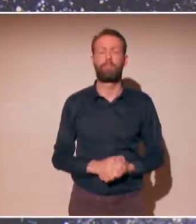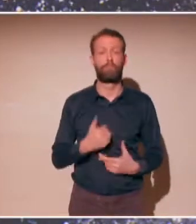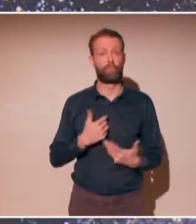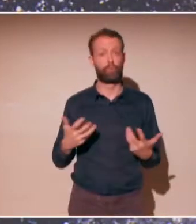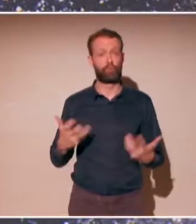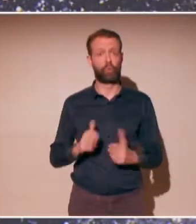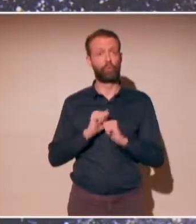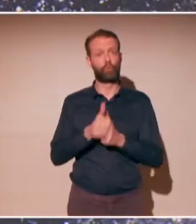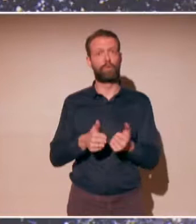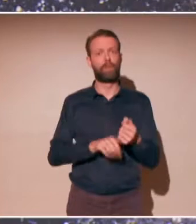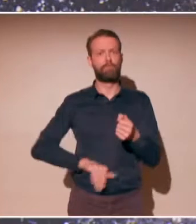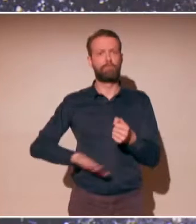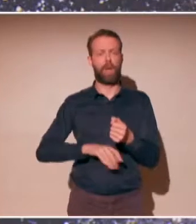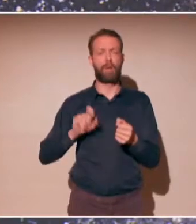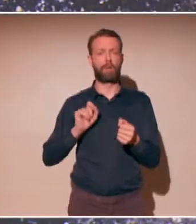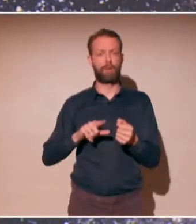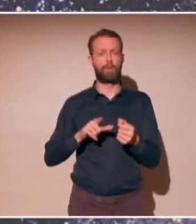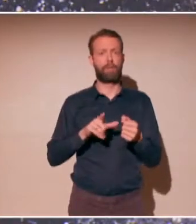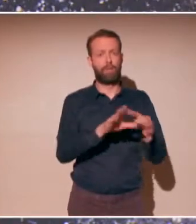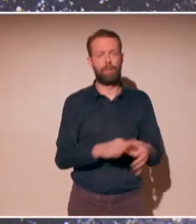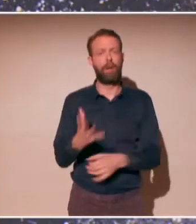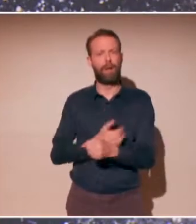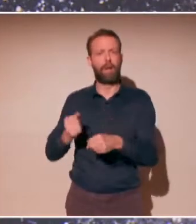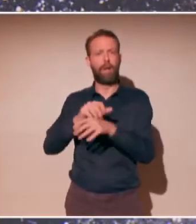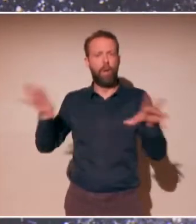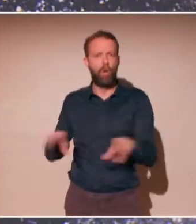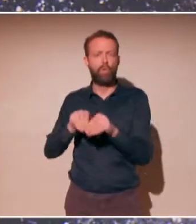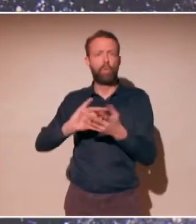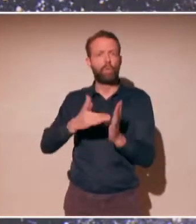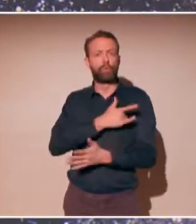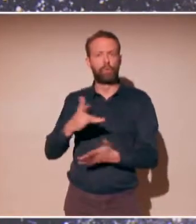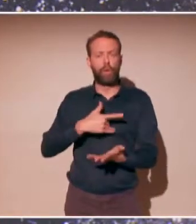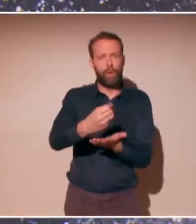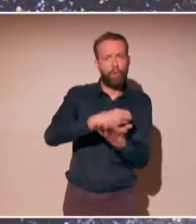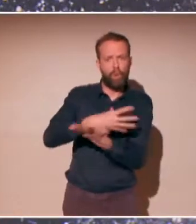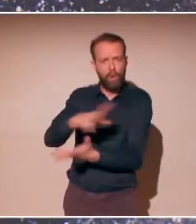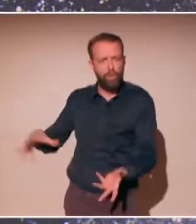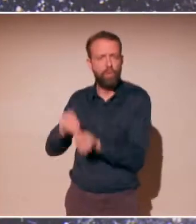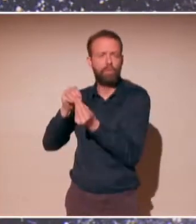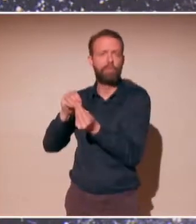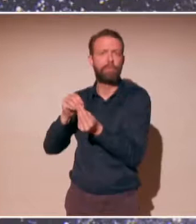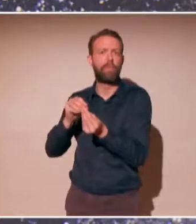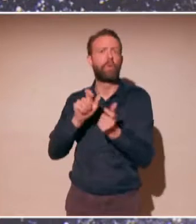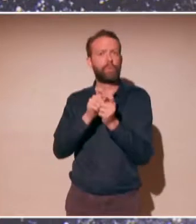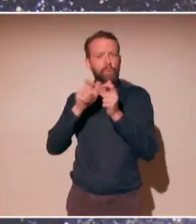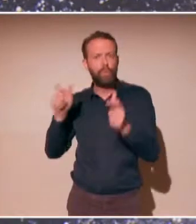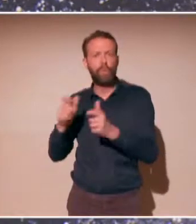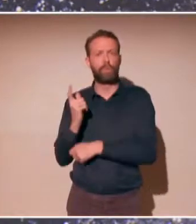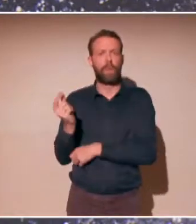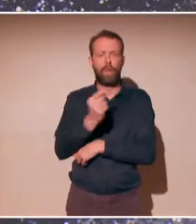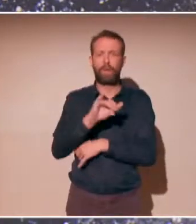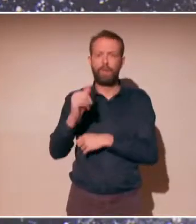with the spirit that I've talked about earlier on. And I would like to have the same sort of hub for medical health